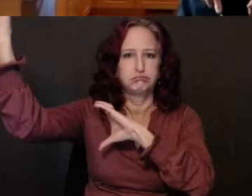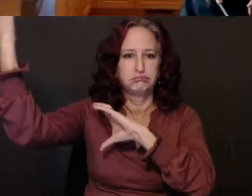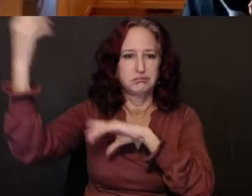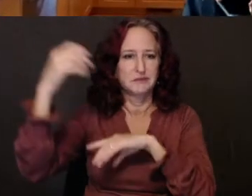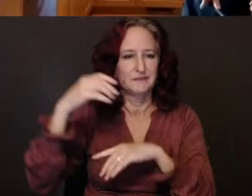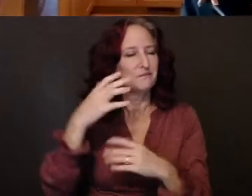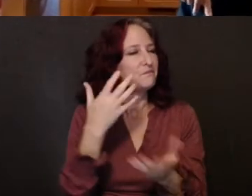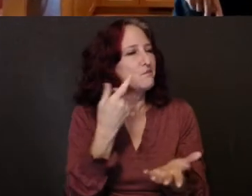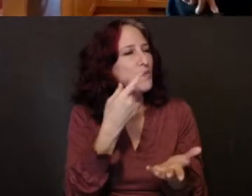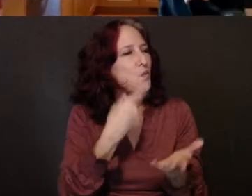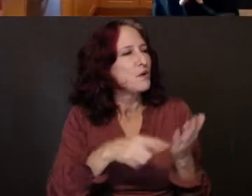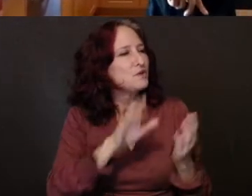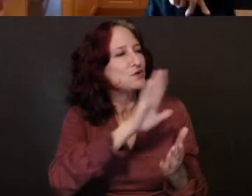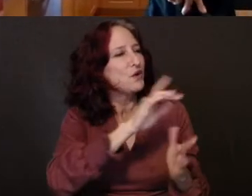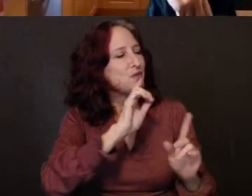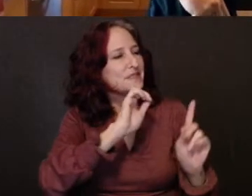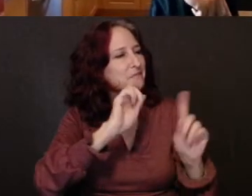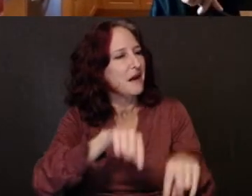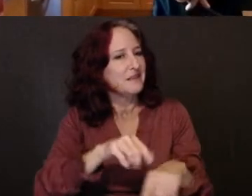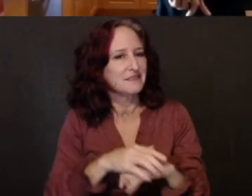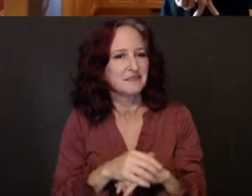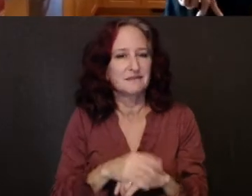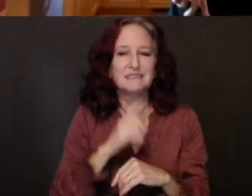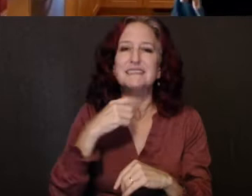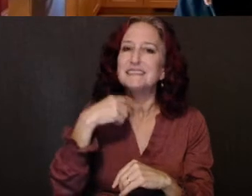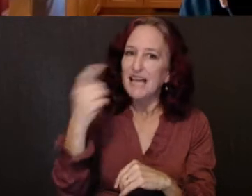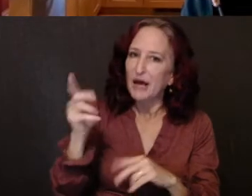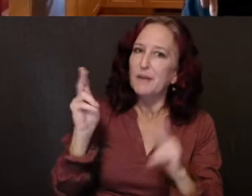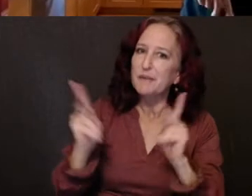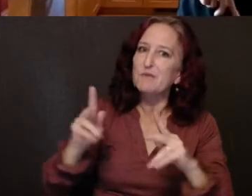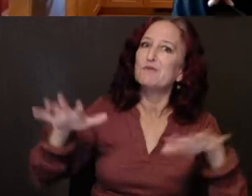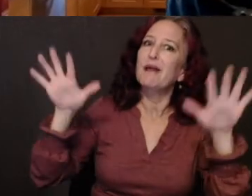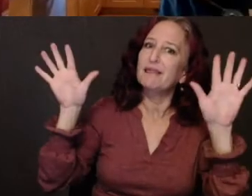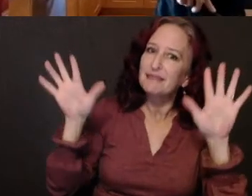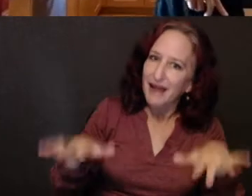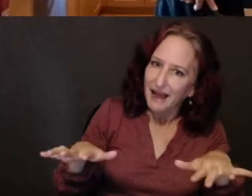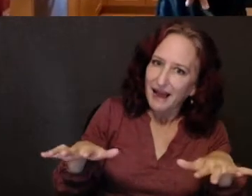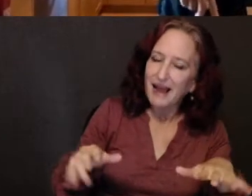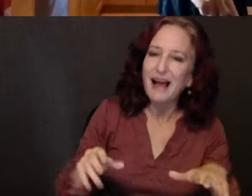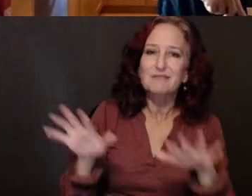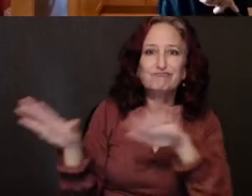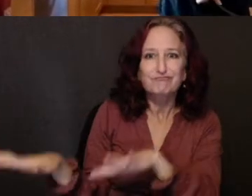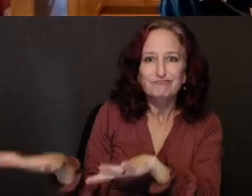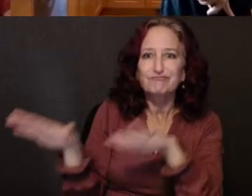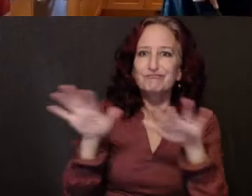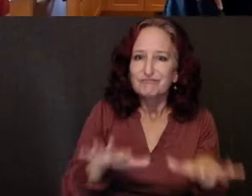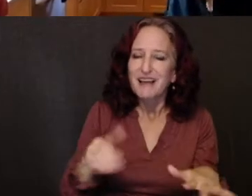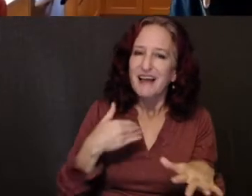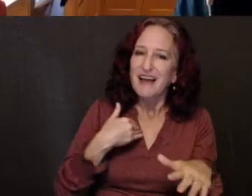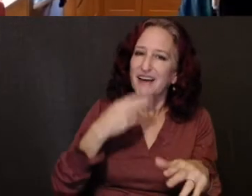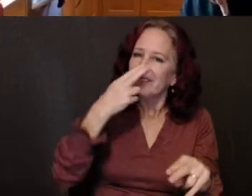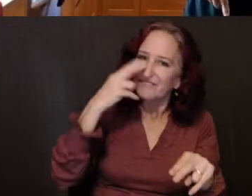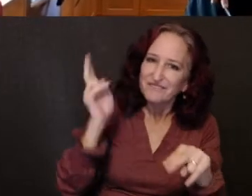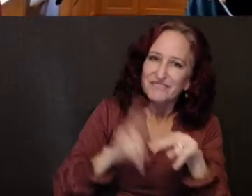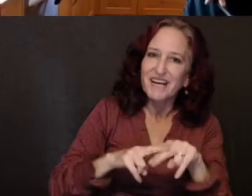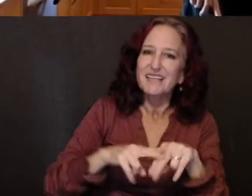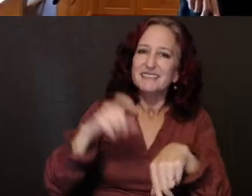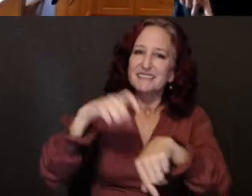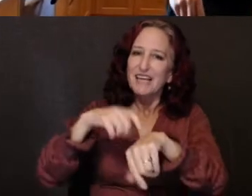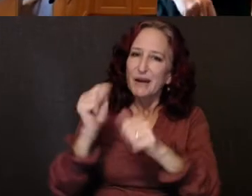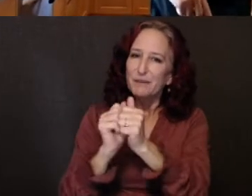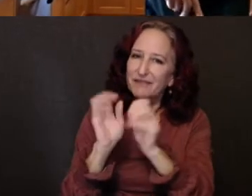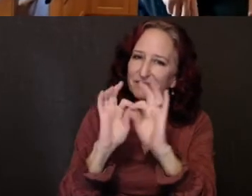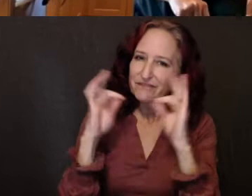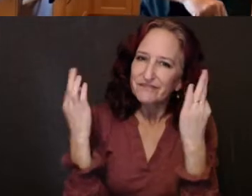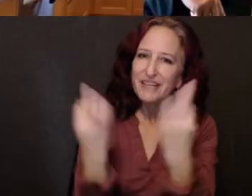like every absolute little thing has to be perfect or else the holiday's a disaster. What do you say to